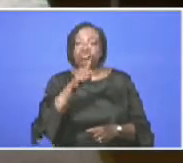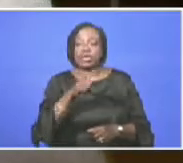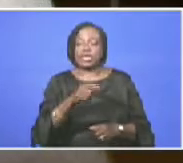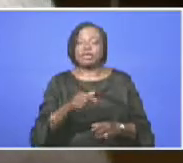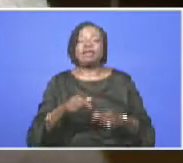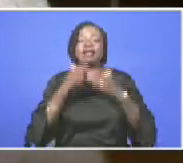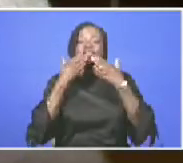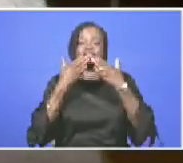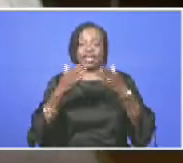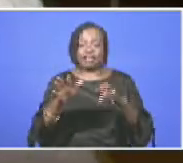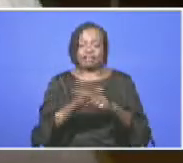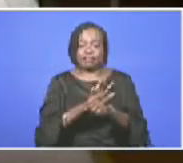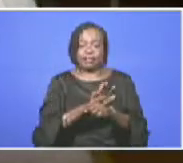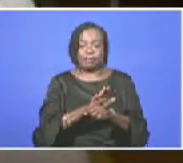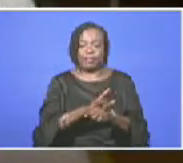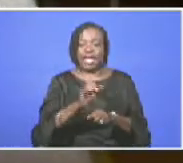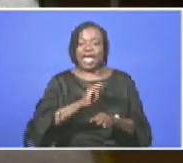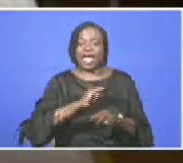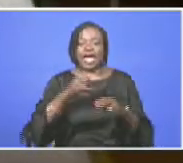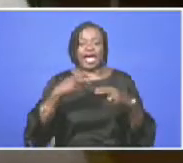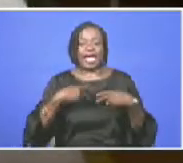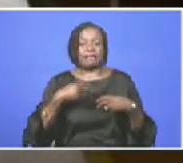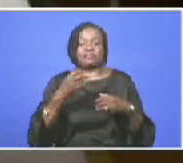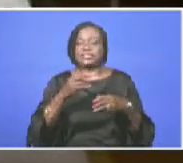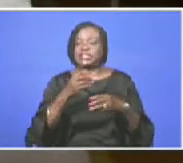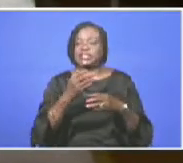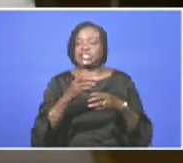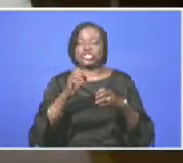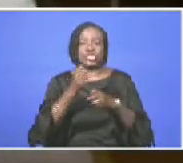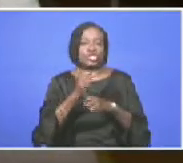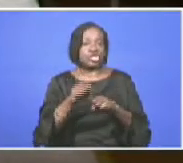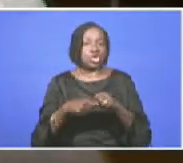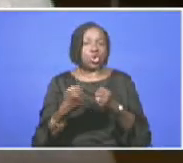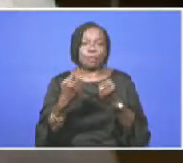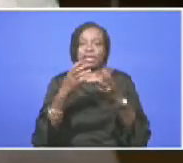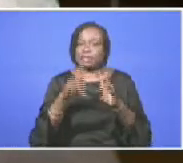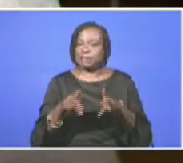fact that I just had so much persons who just wanted to help, and I got to give that back.